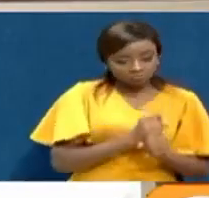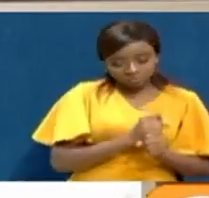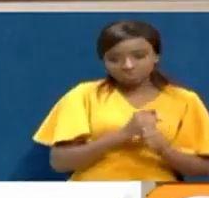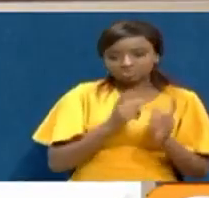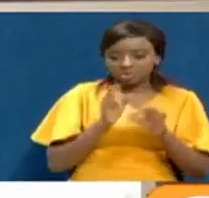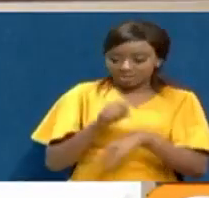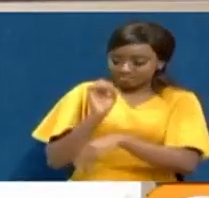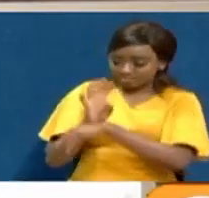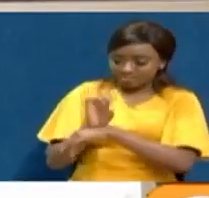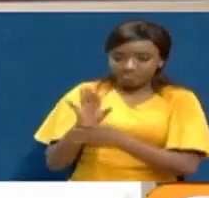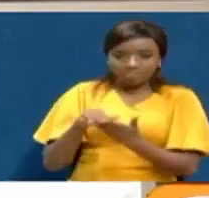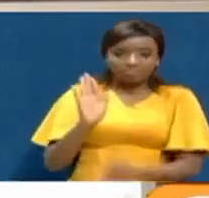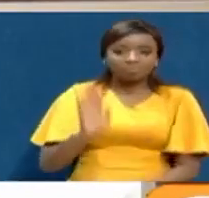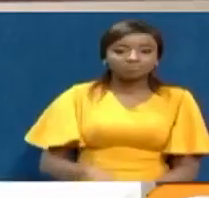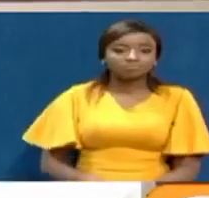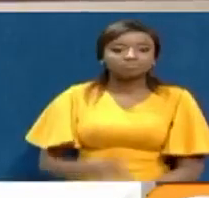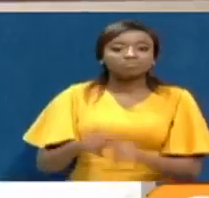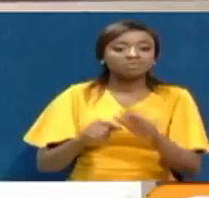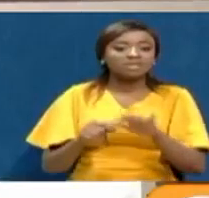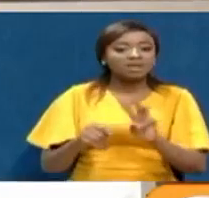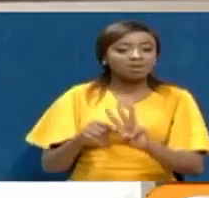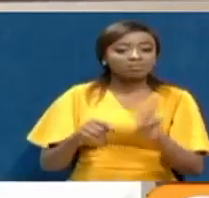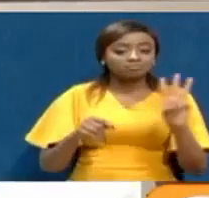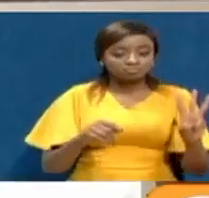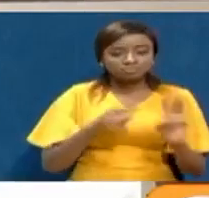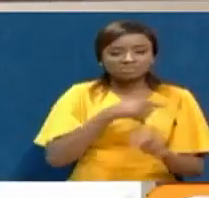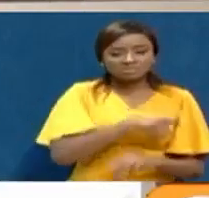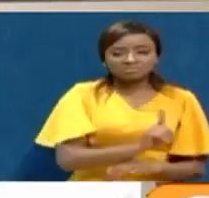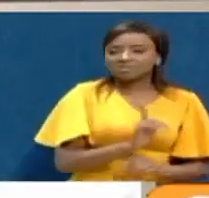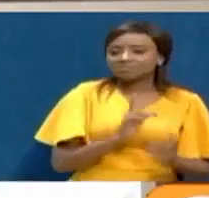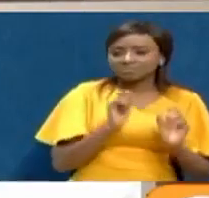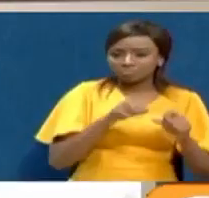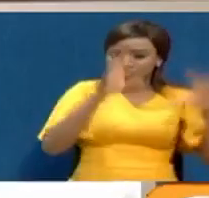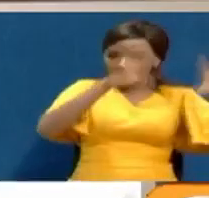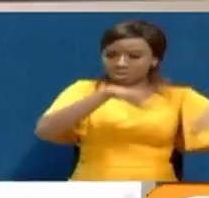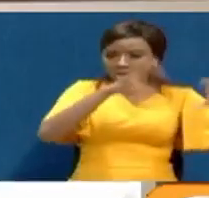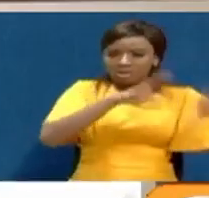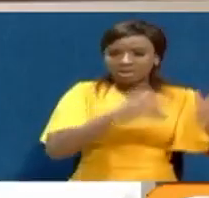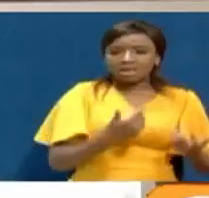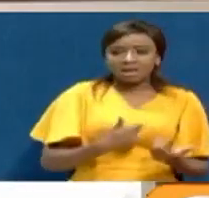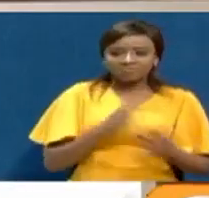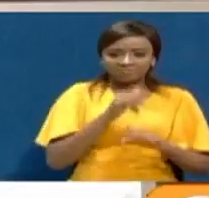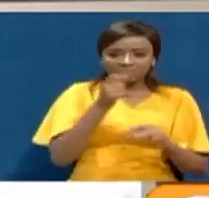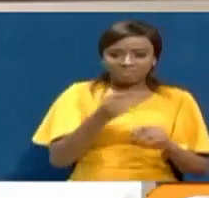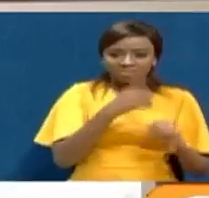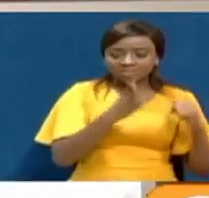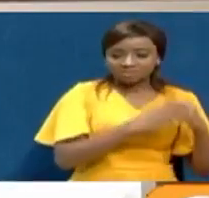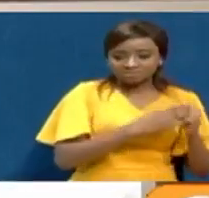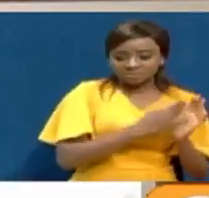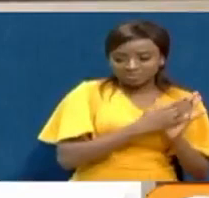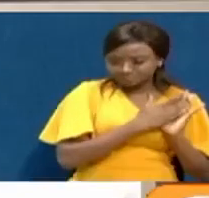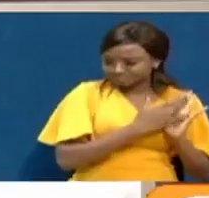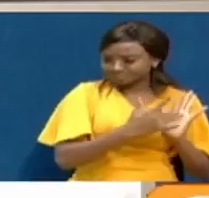for the eastern sector mainly. For the western sector, they're expected to have rainfall from September going all the way